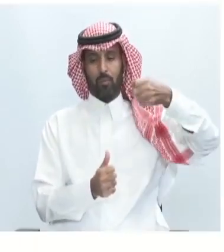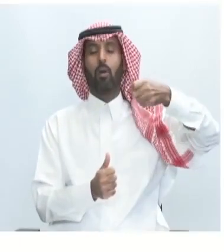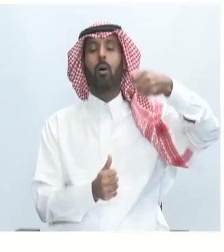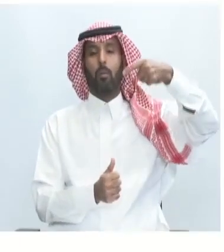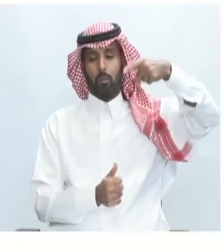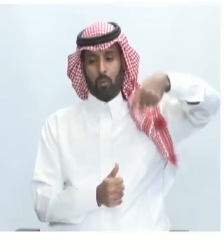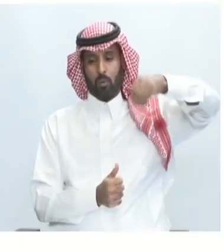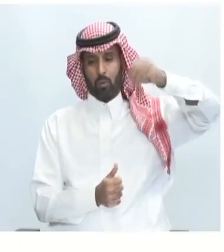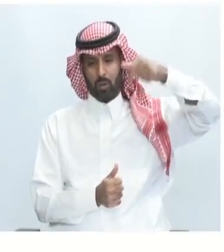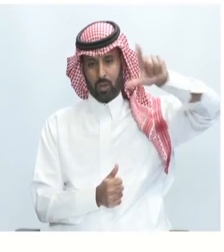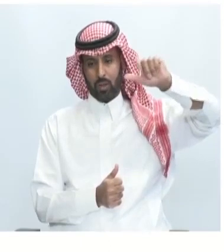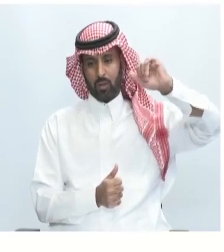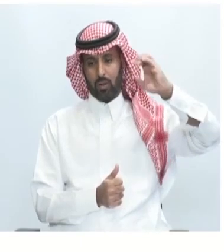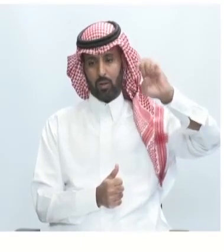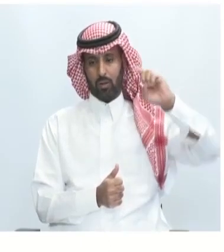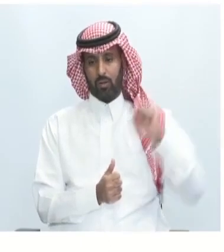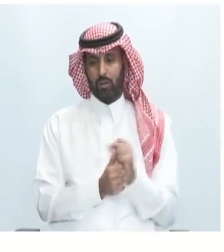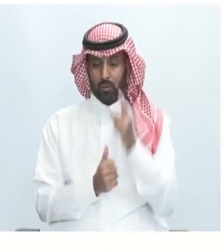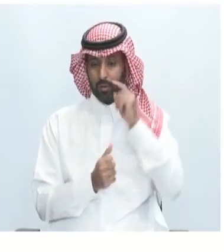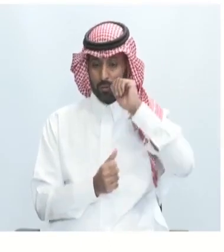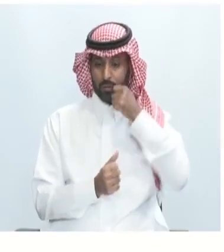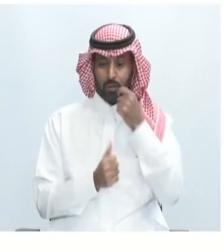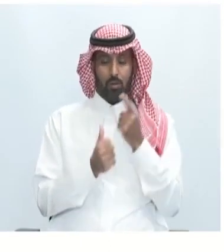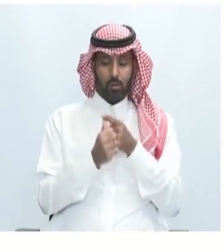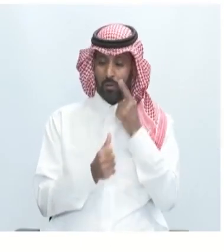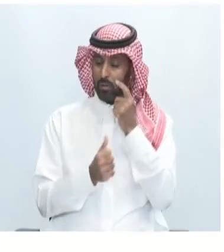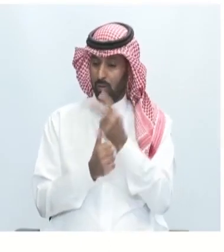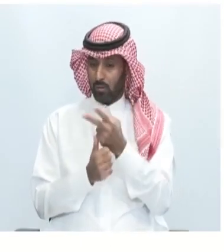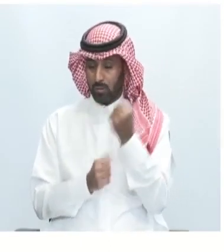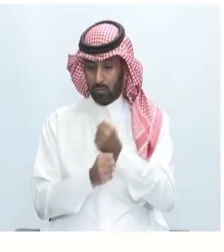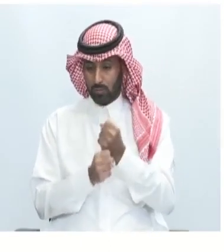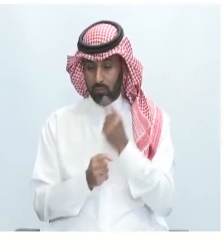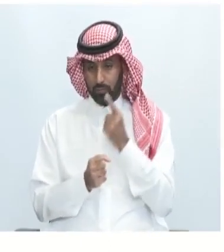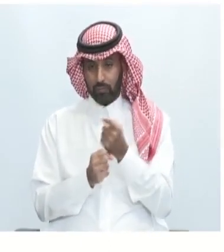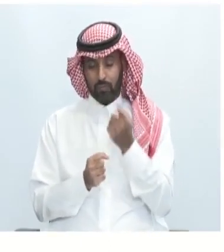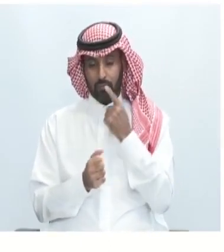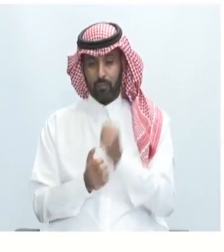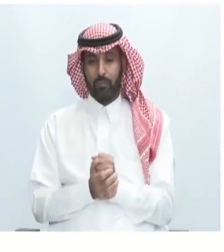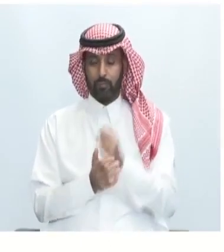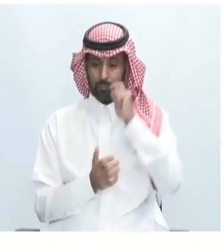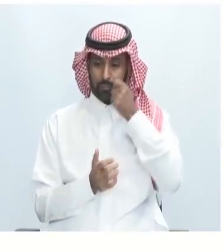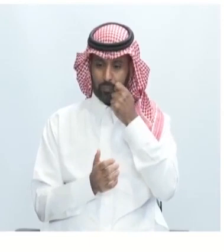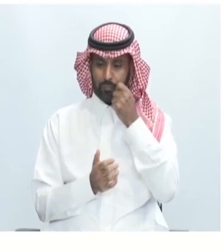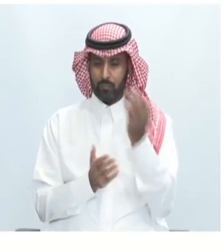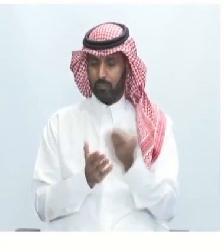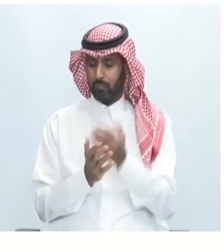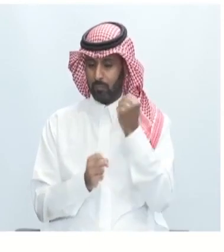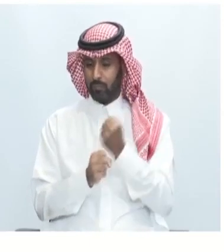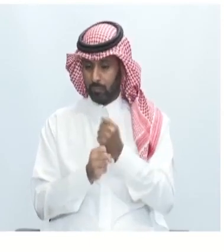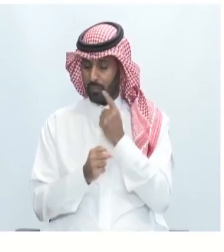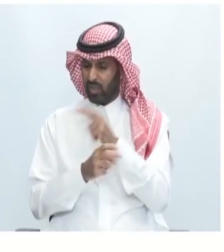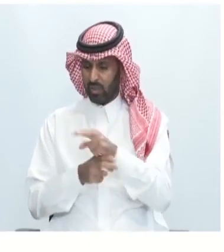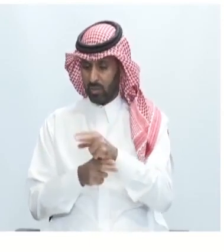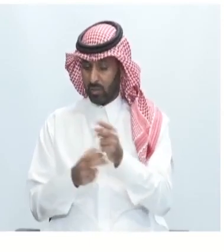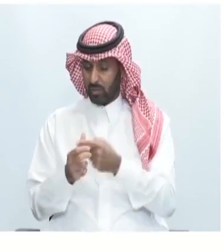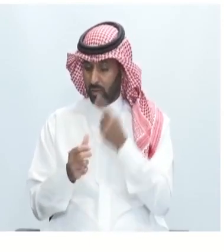police. So the men here, the men receive the action. The men receive the action. Here the verb accuse